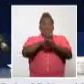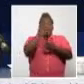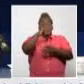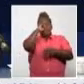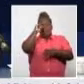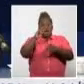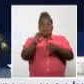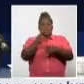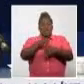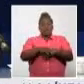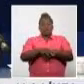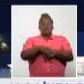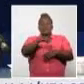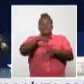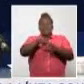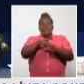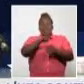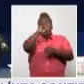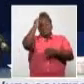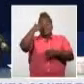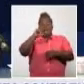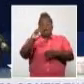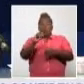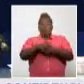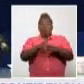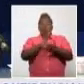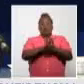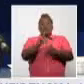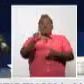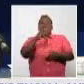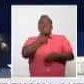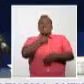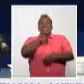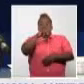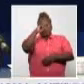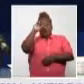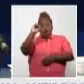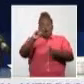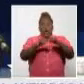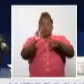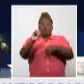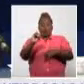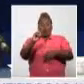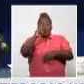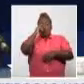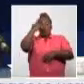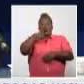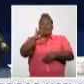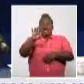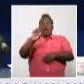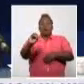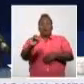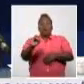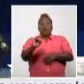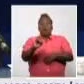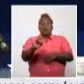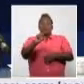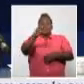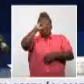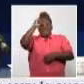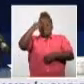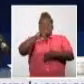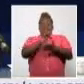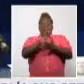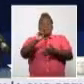Islands, Kiribati, Lesotho, Micronesia, Nauru, Palau, Samoa, Tajikistan,